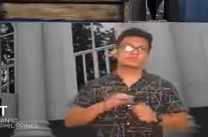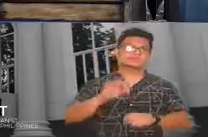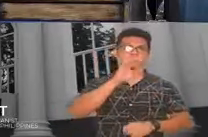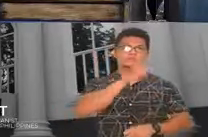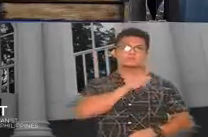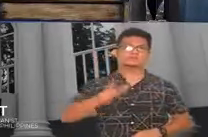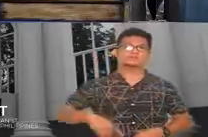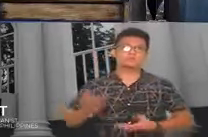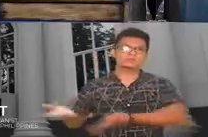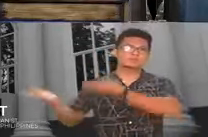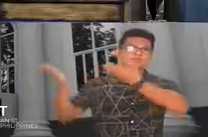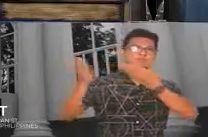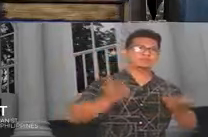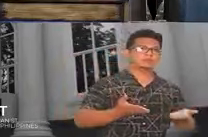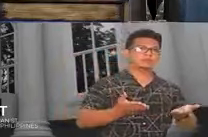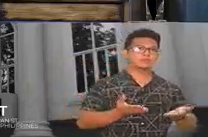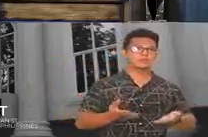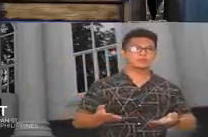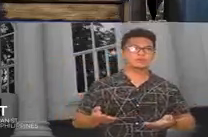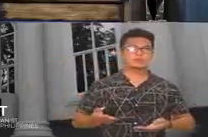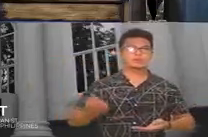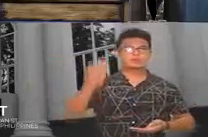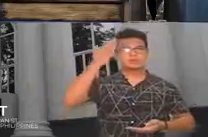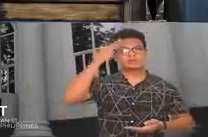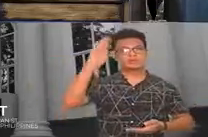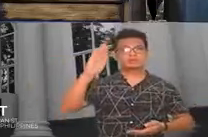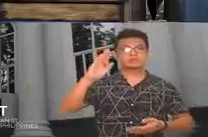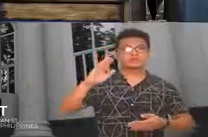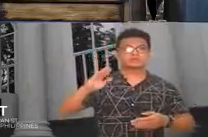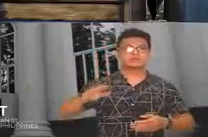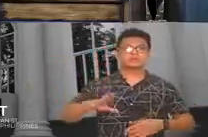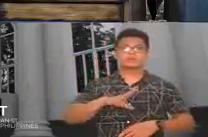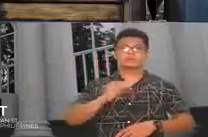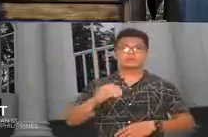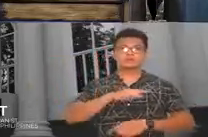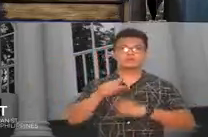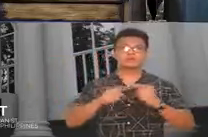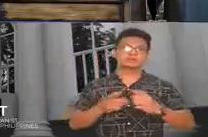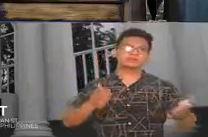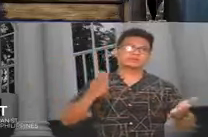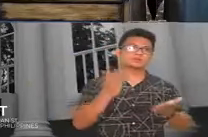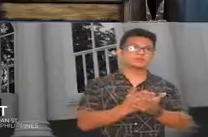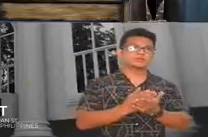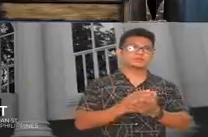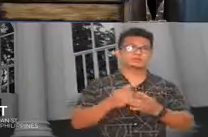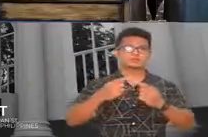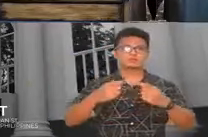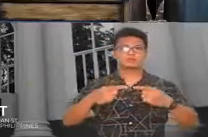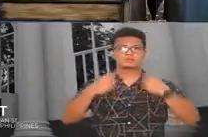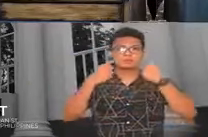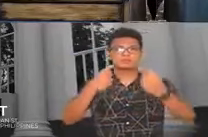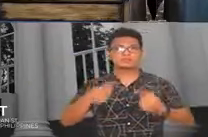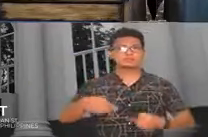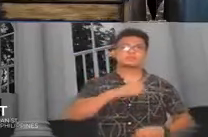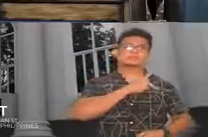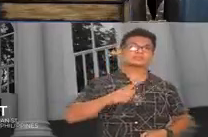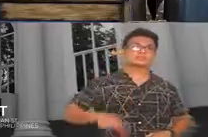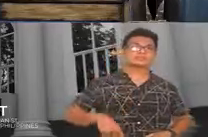tell Ahab, he cannot find thee, he shall slay me. But I, thy servant, fear the Lord from